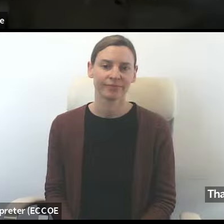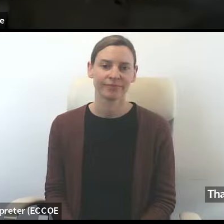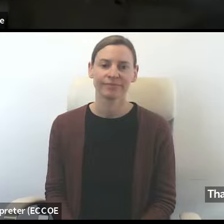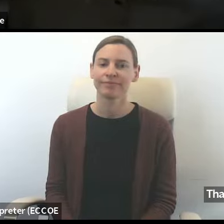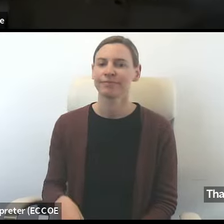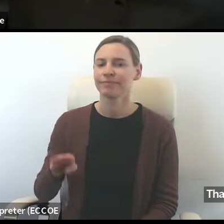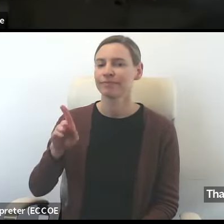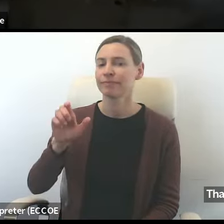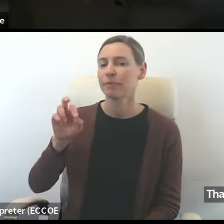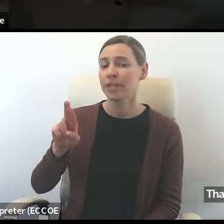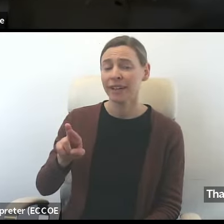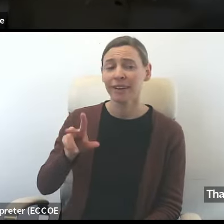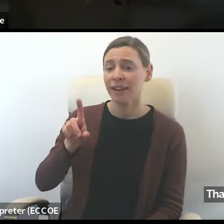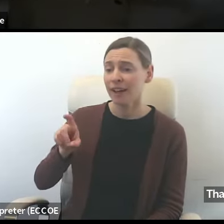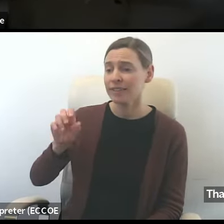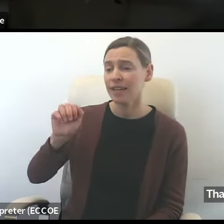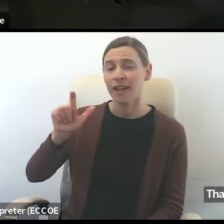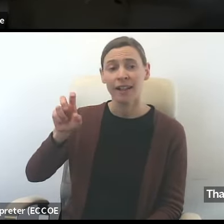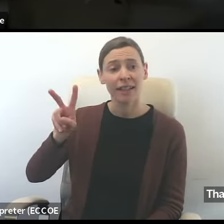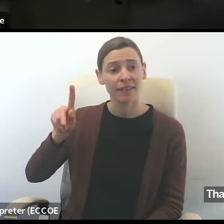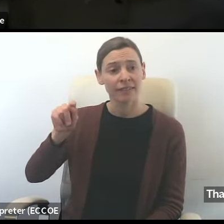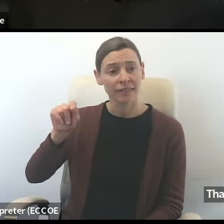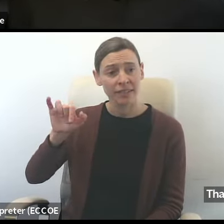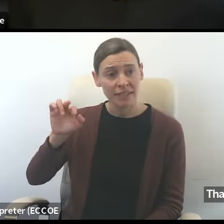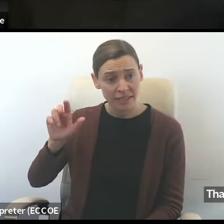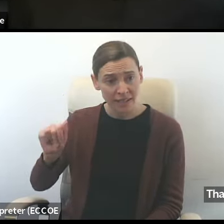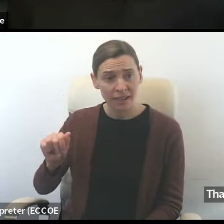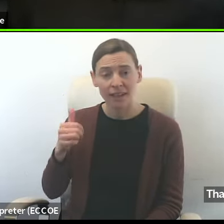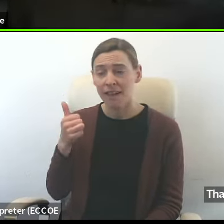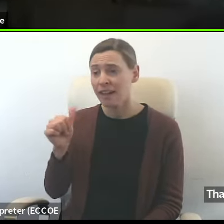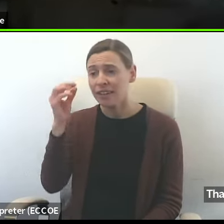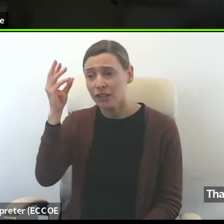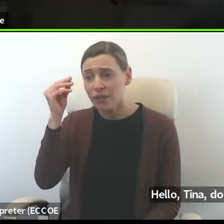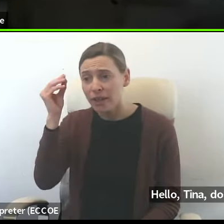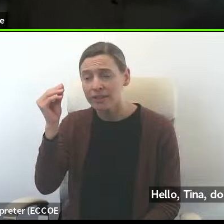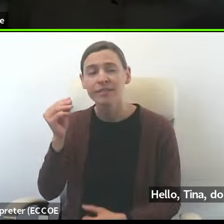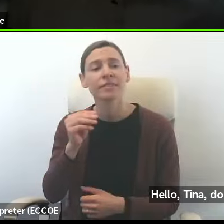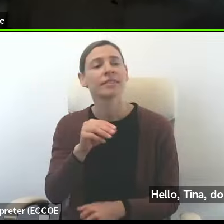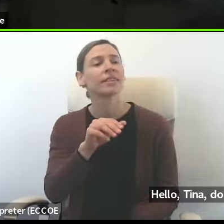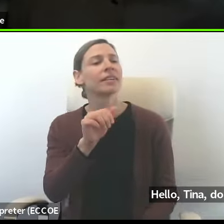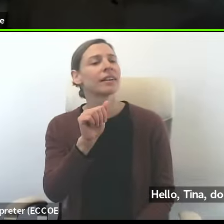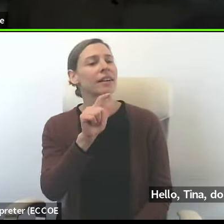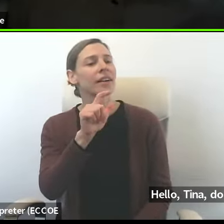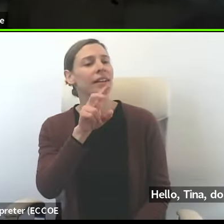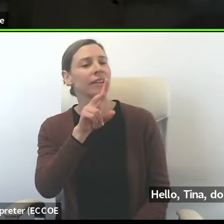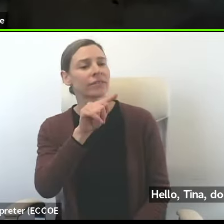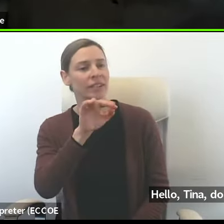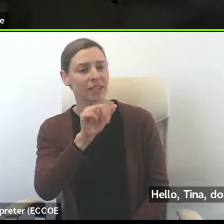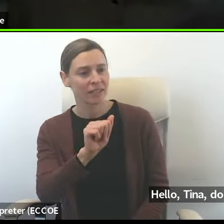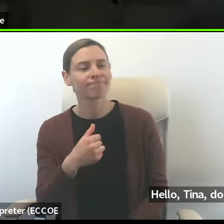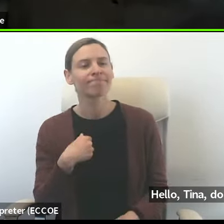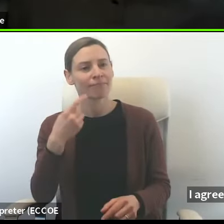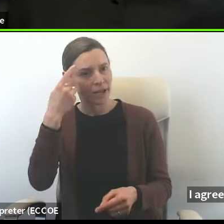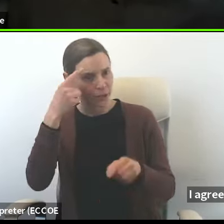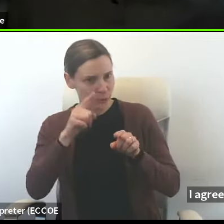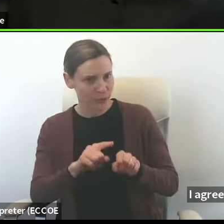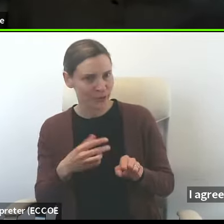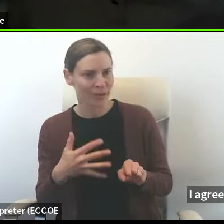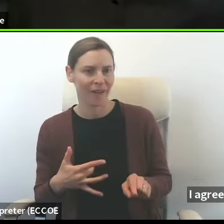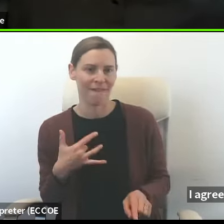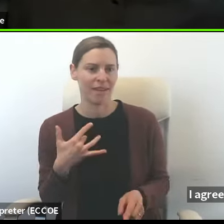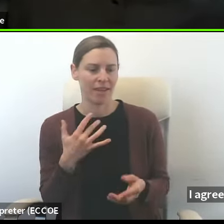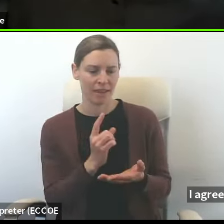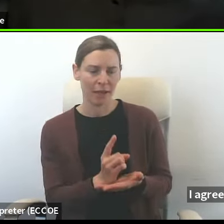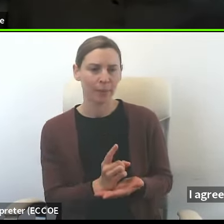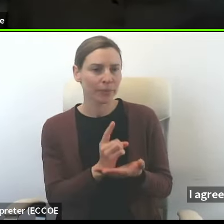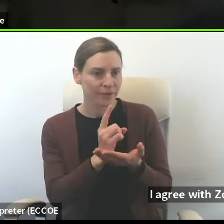Alevtina, do you have any thoughts about that? I agree with Olia, it's a privilege. All in Ukraine who